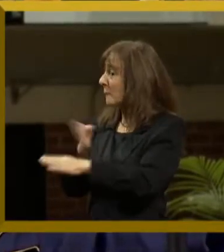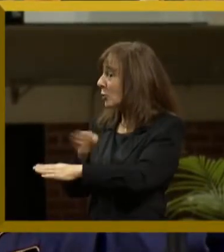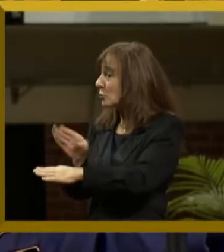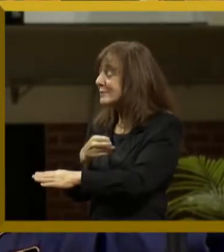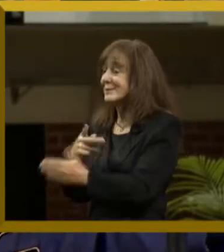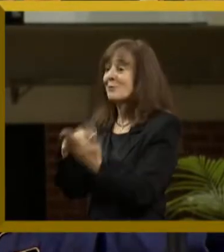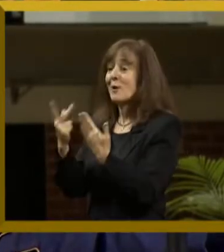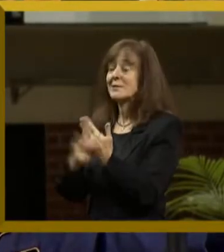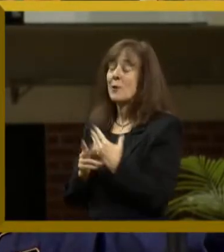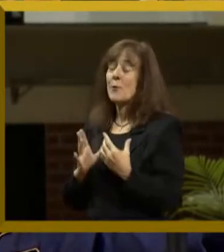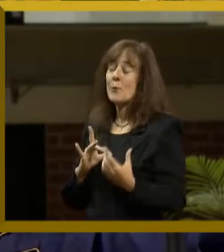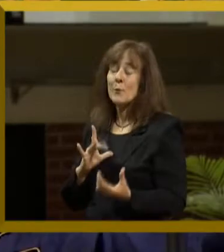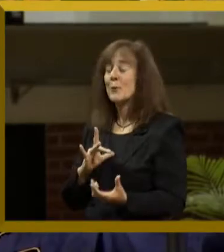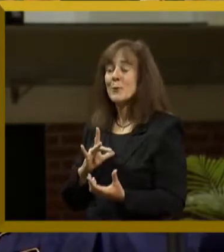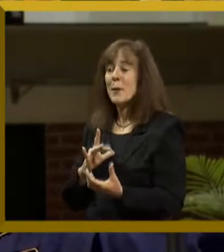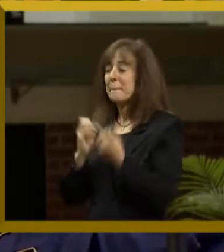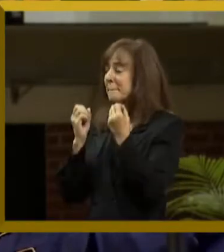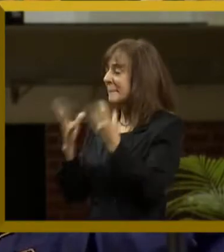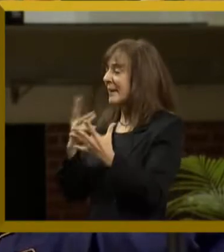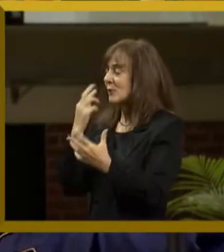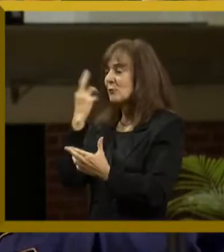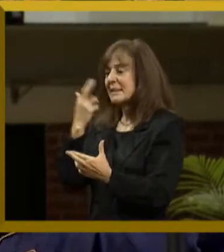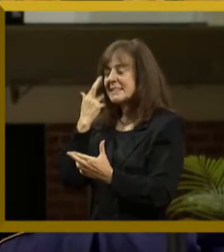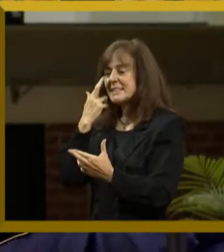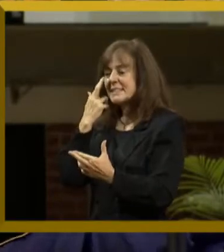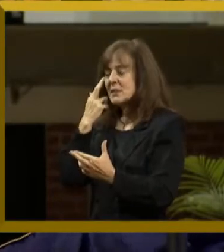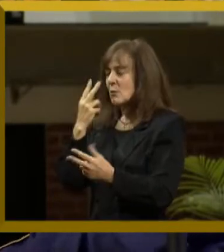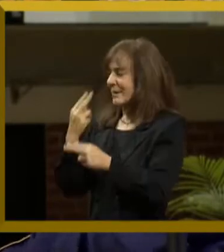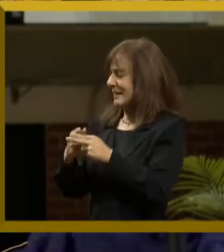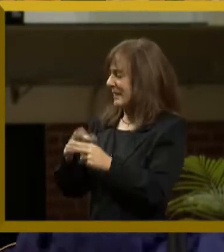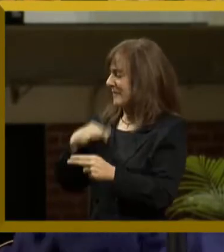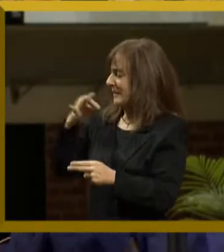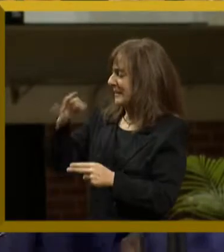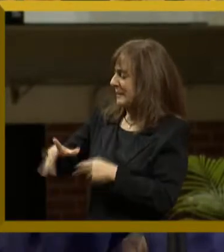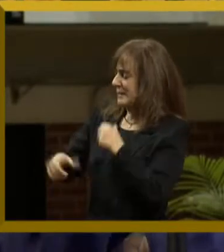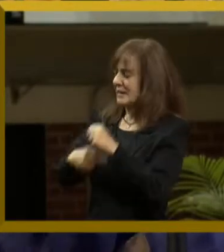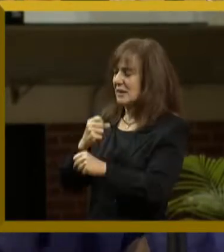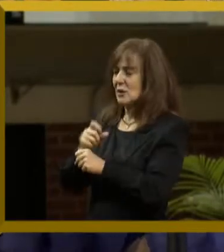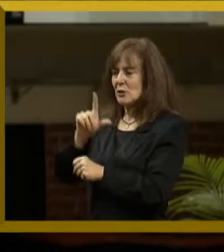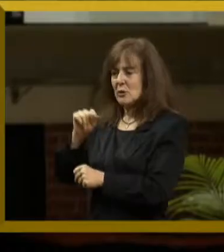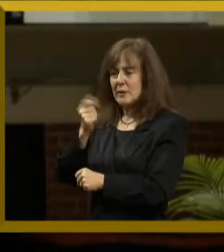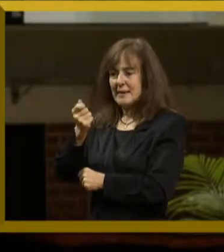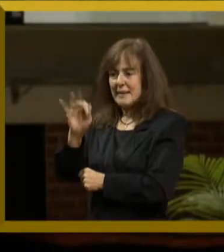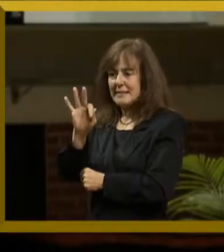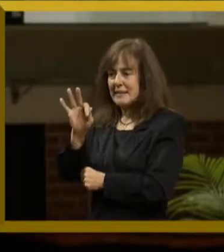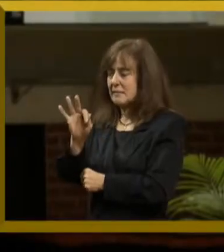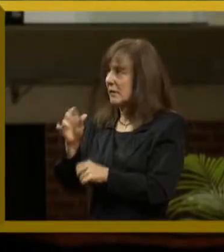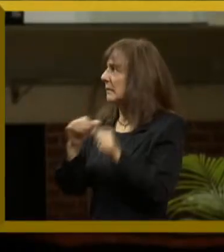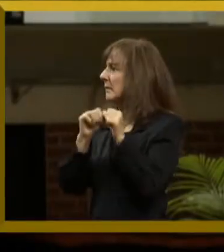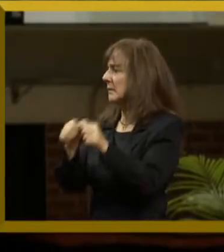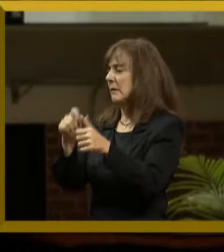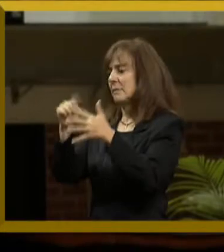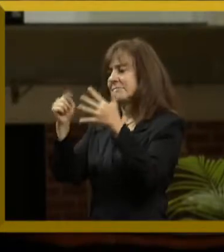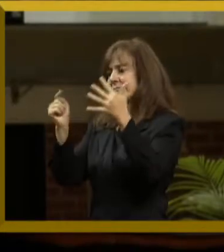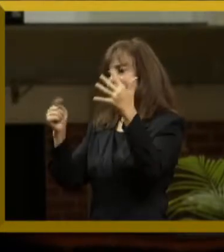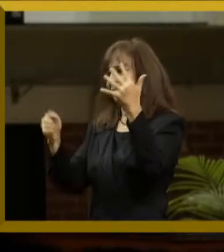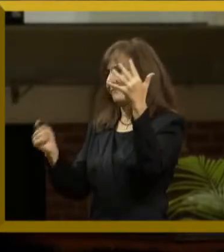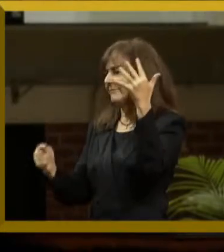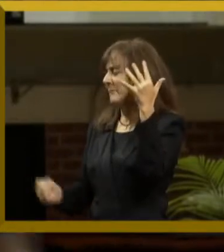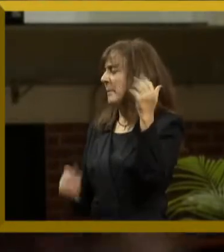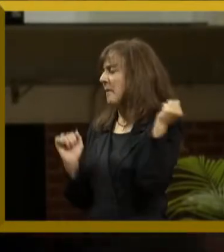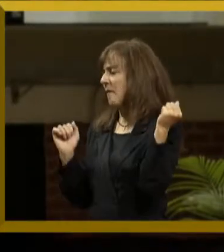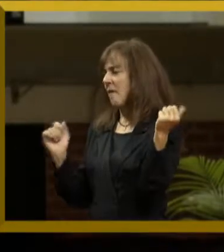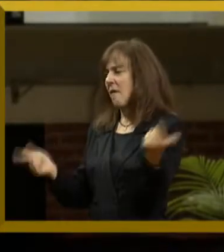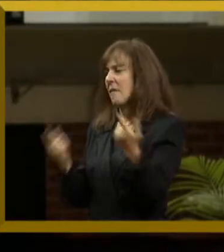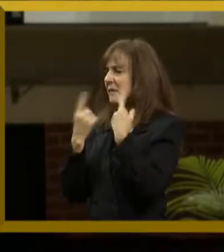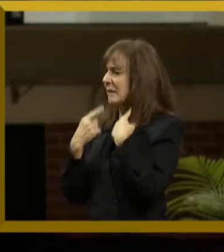For this and for many more reasons, Ann was named the Philanthropist of the Year in 2019. I could continue for quite a while about all